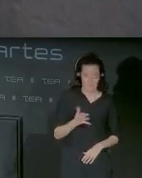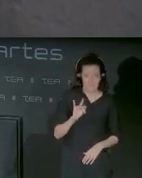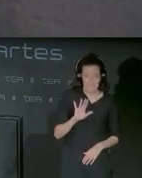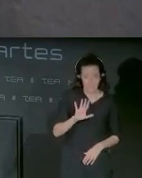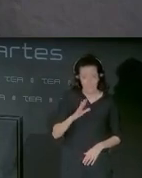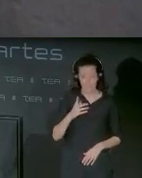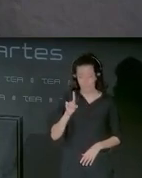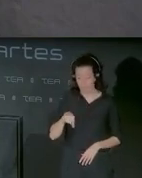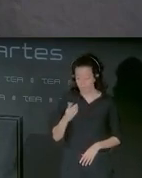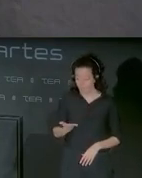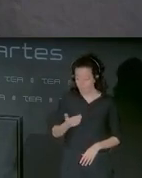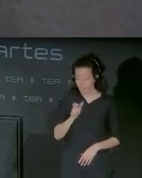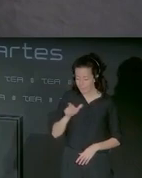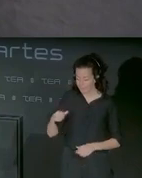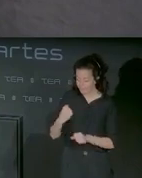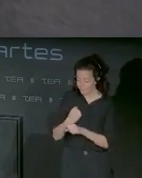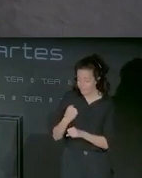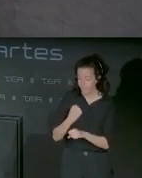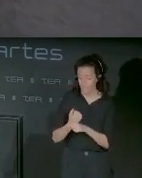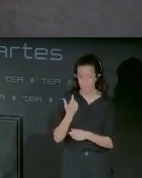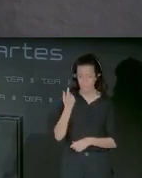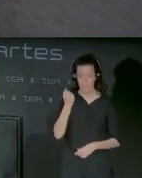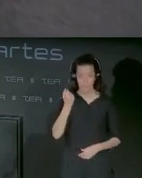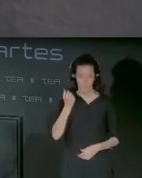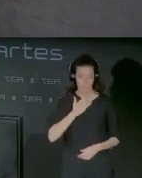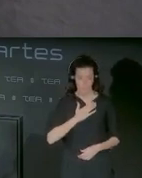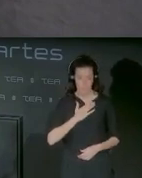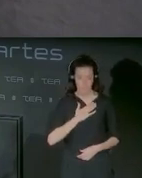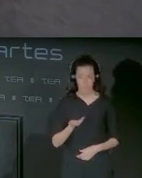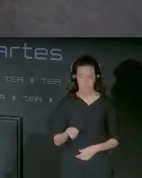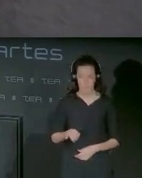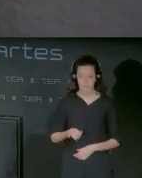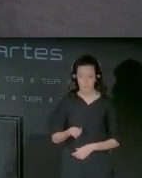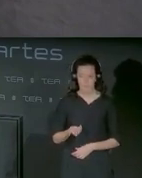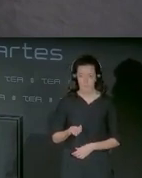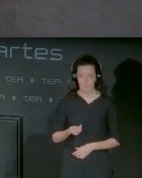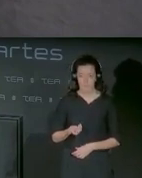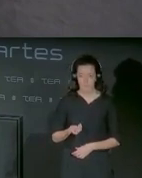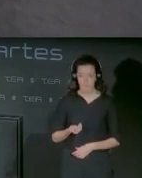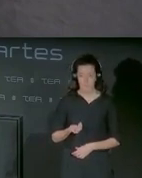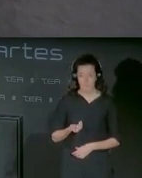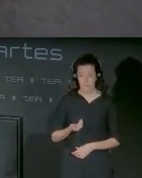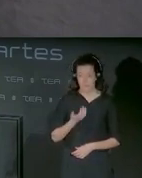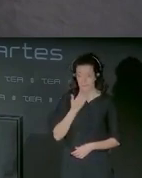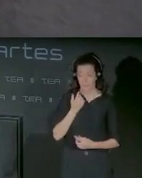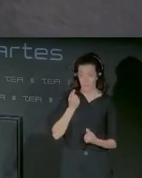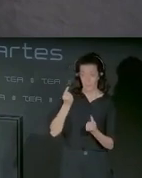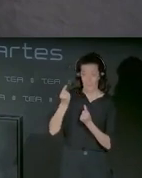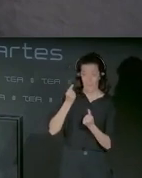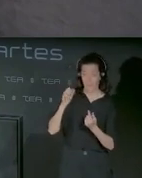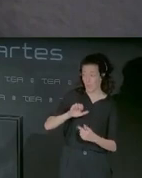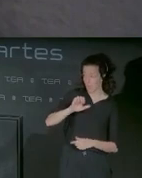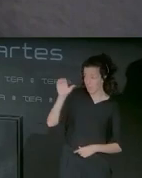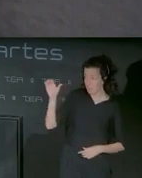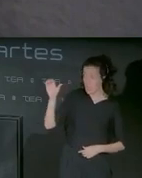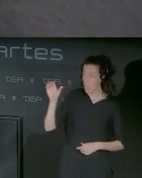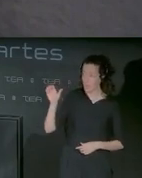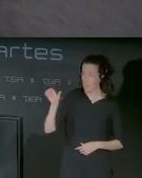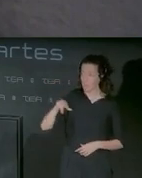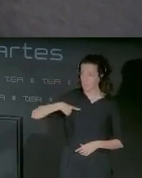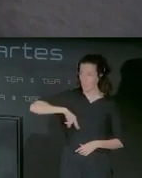developing place. If you look at the European numbers, we're not that bad, but if you ask gamers about games from